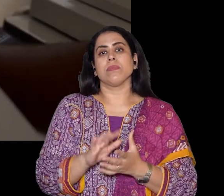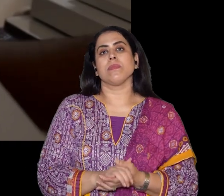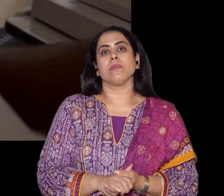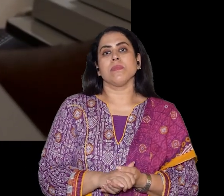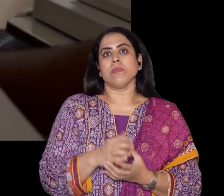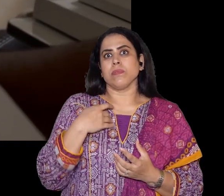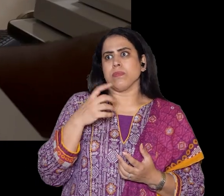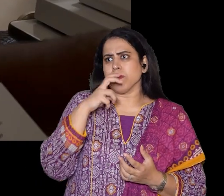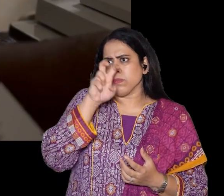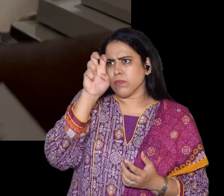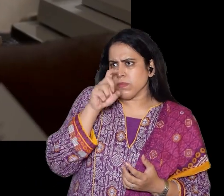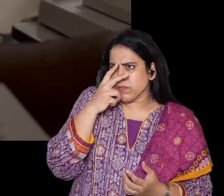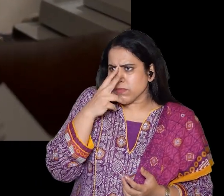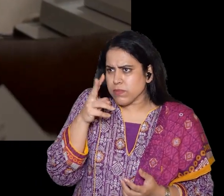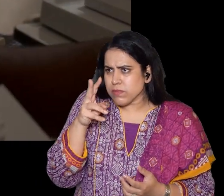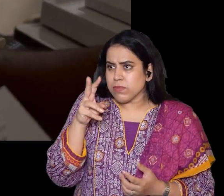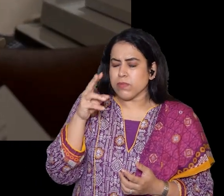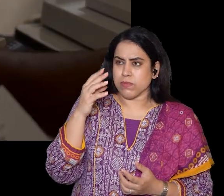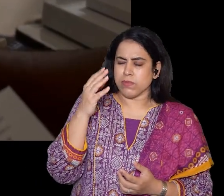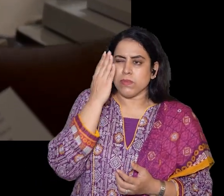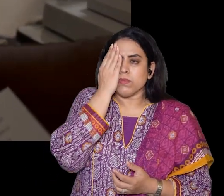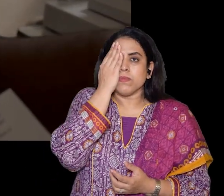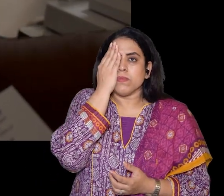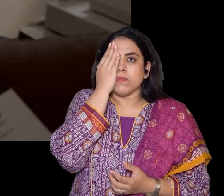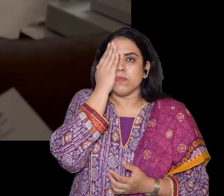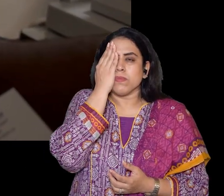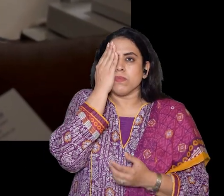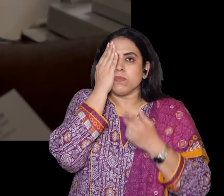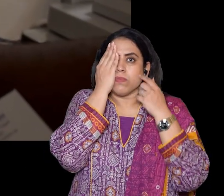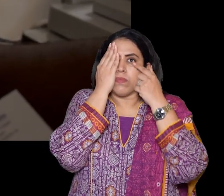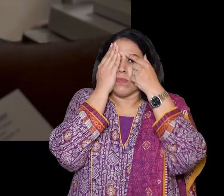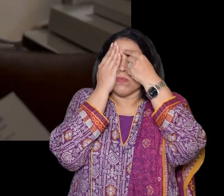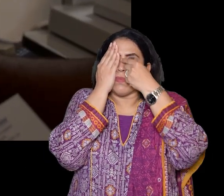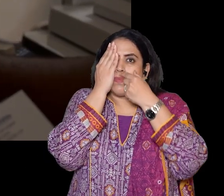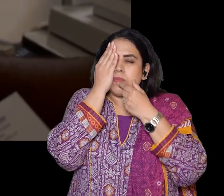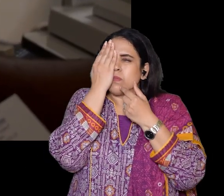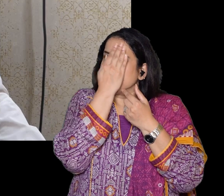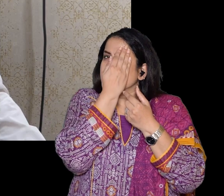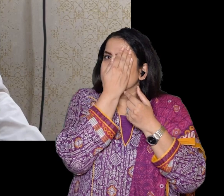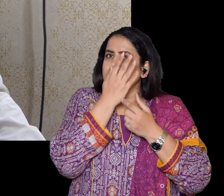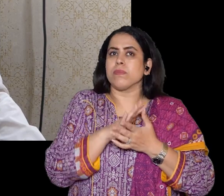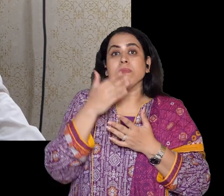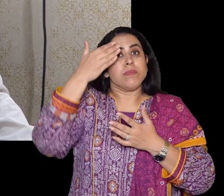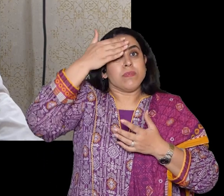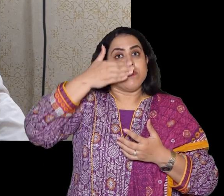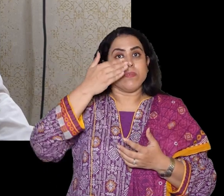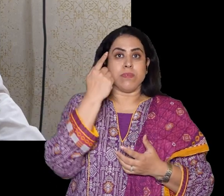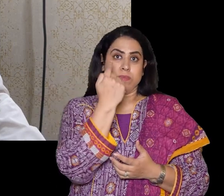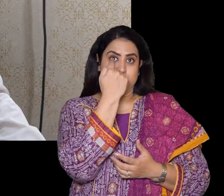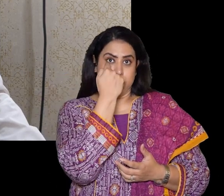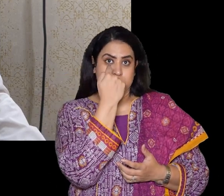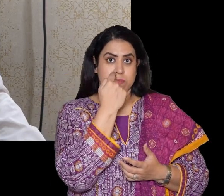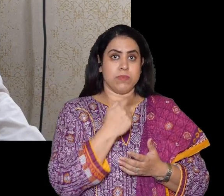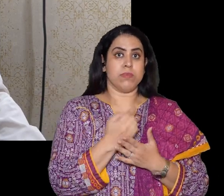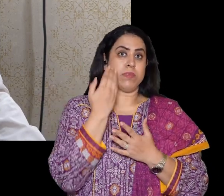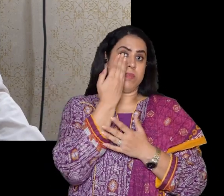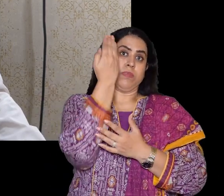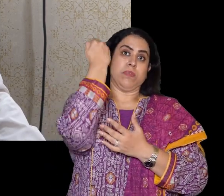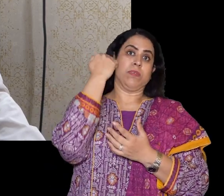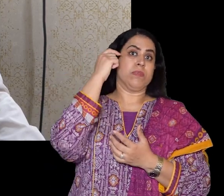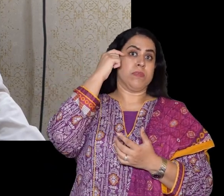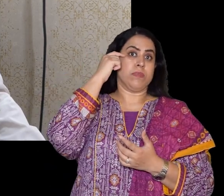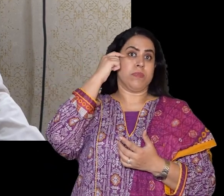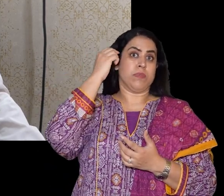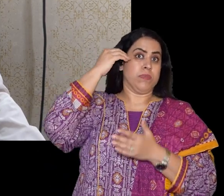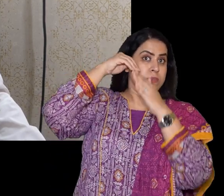lamp examination, as you can see a slit lamp lying next to me, is we are going to look at the front part of the eye and we are going to look